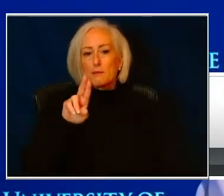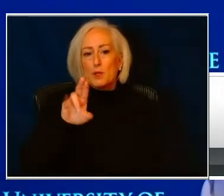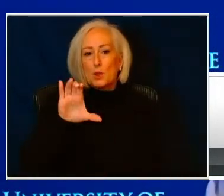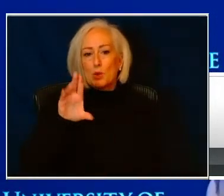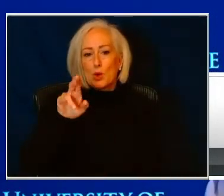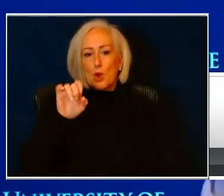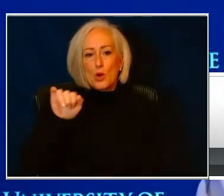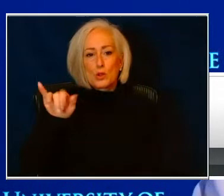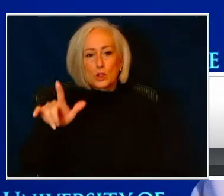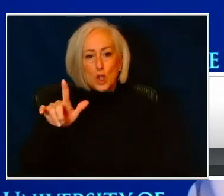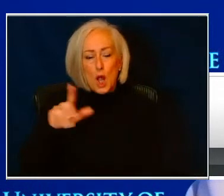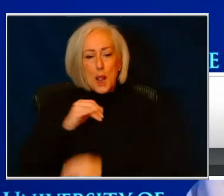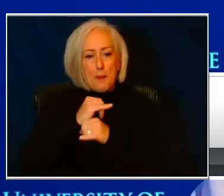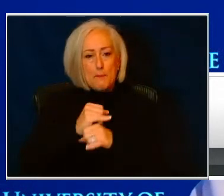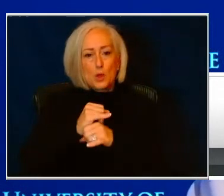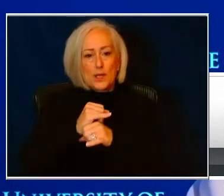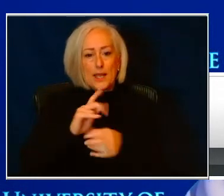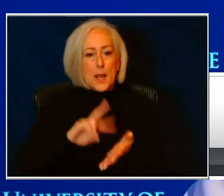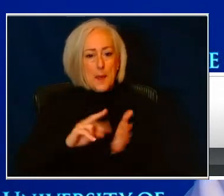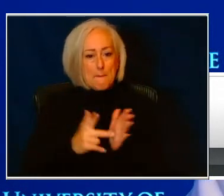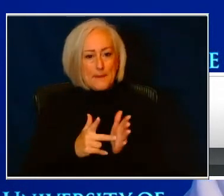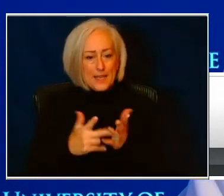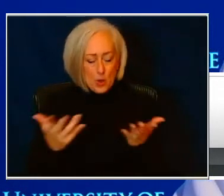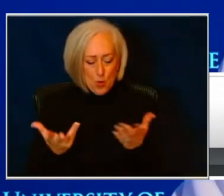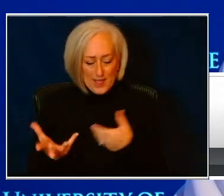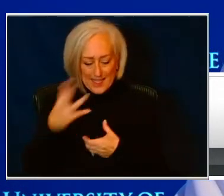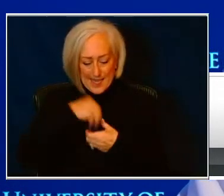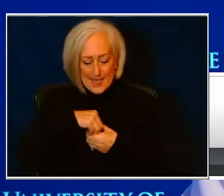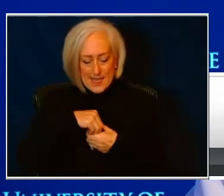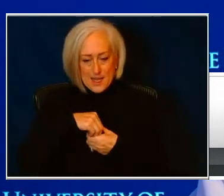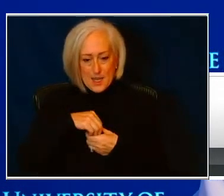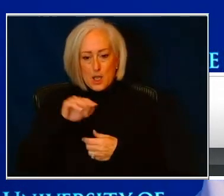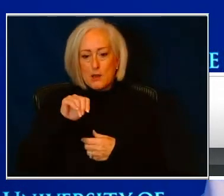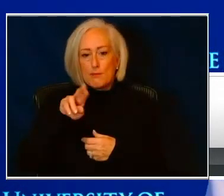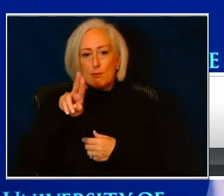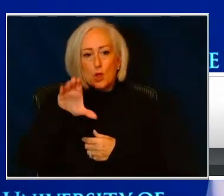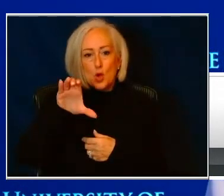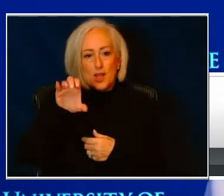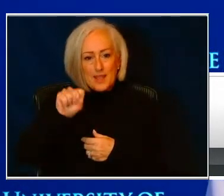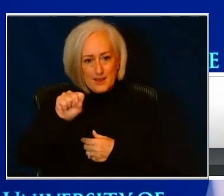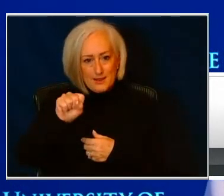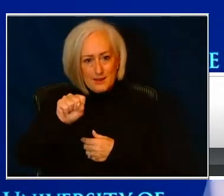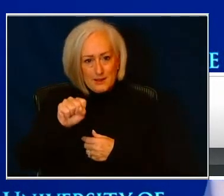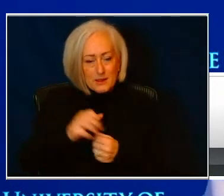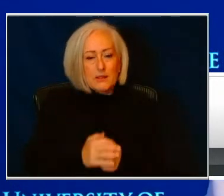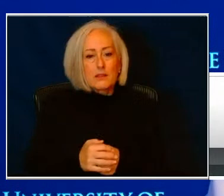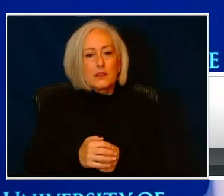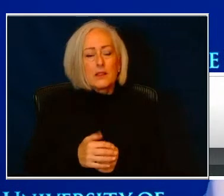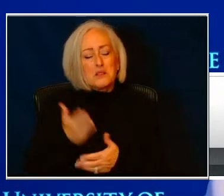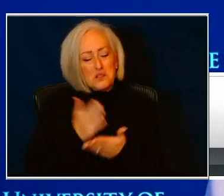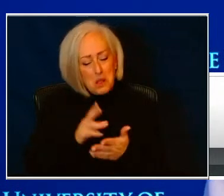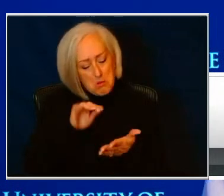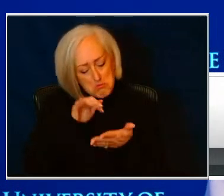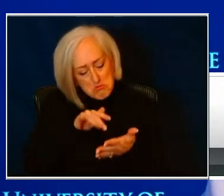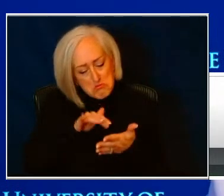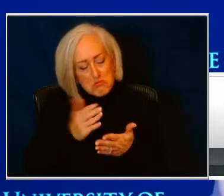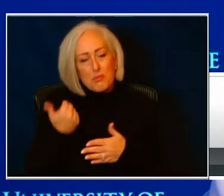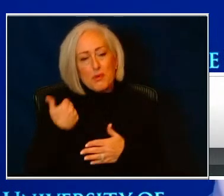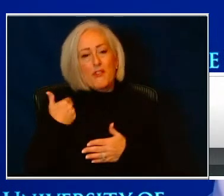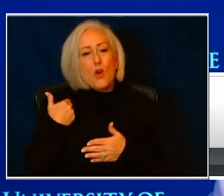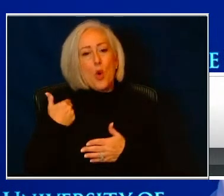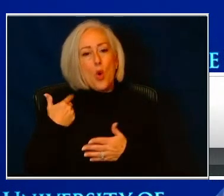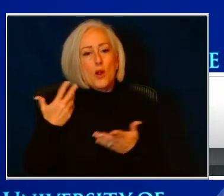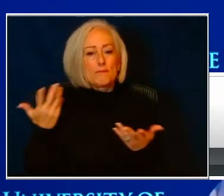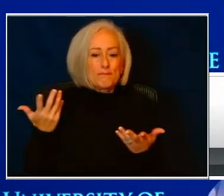the components we have in our mucosal immunity. Some of that has been looked at before. It's hard to say, is